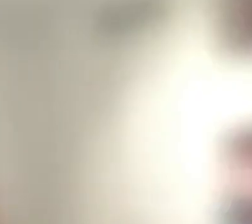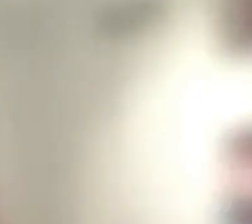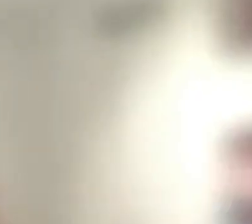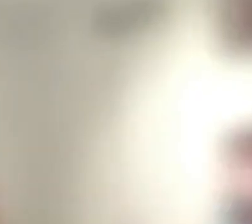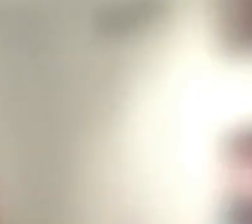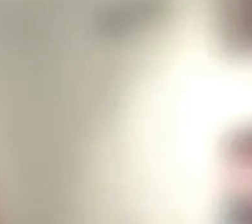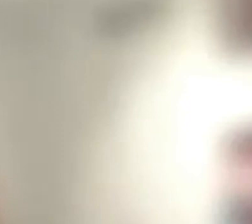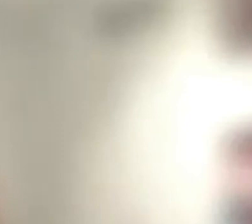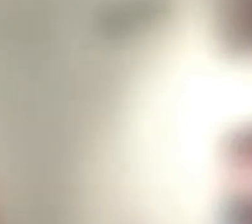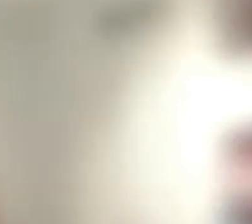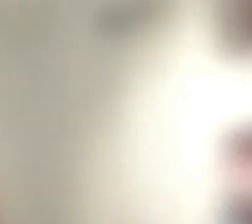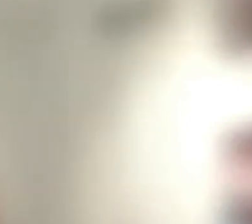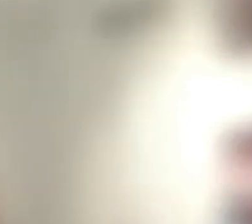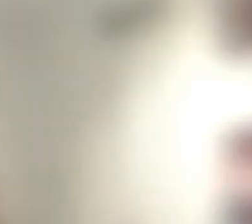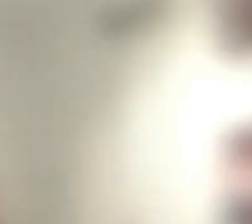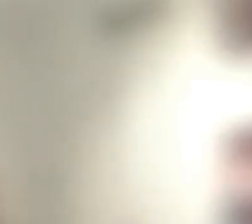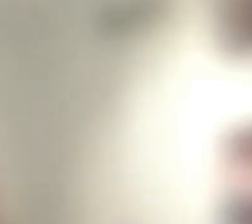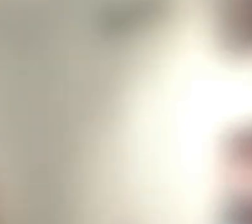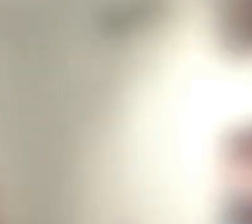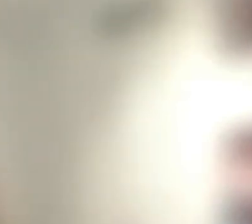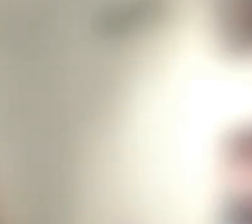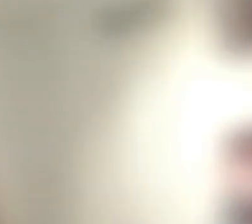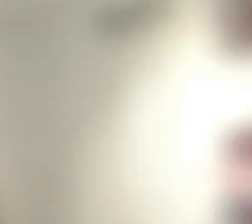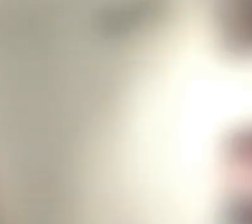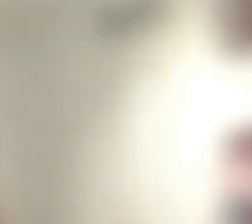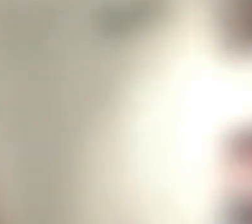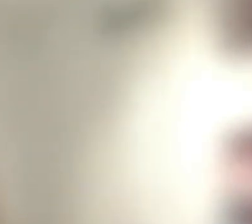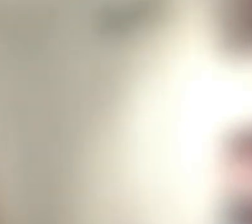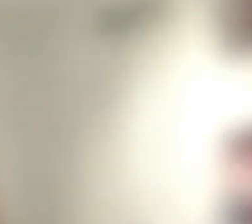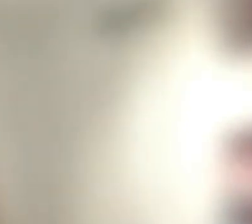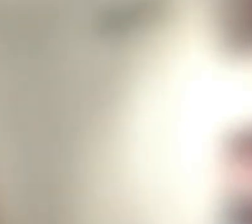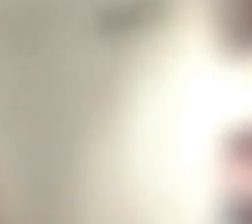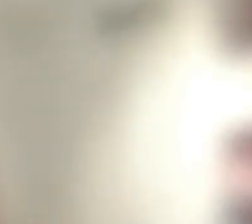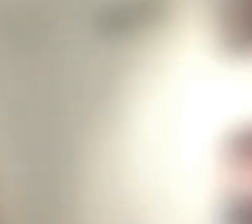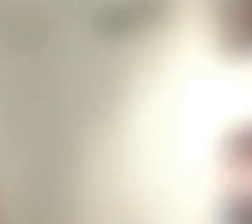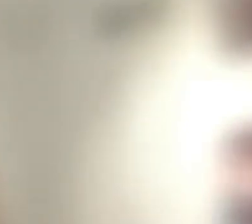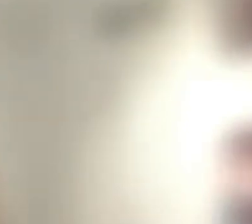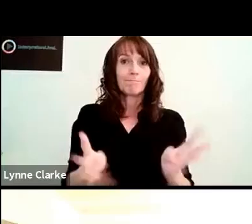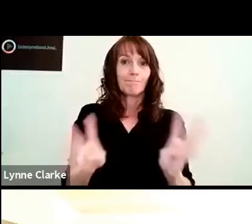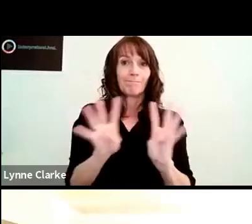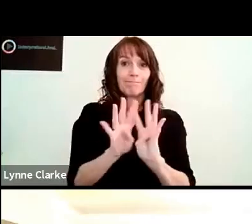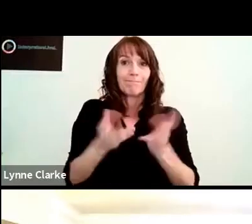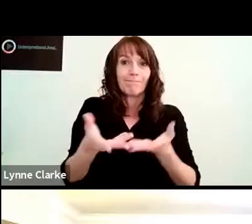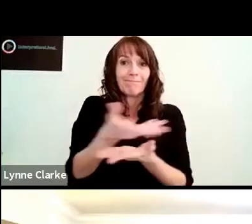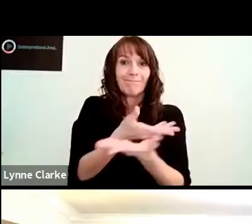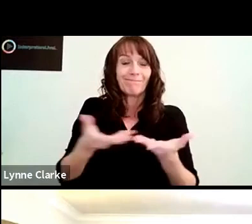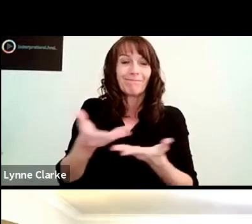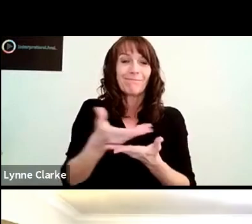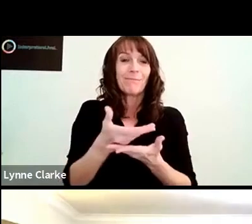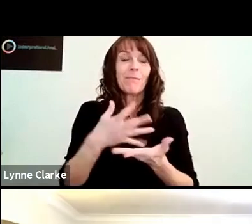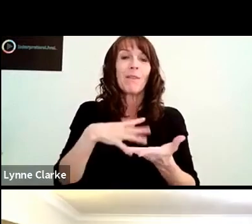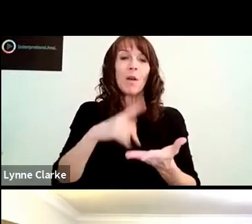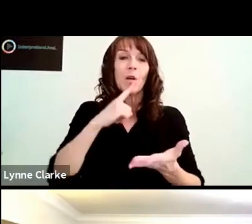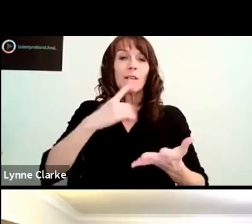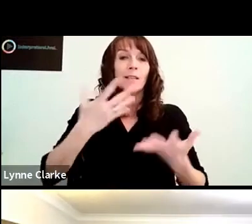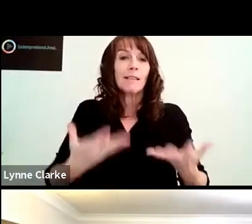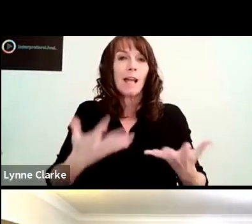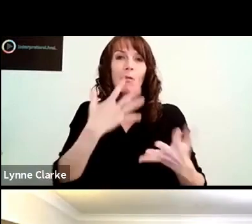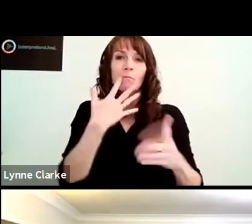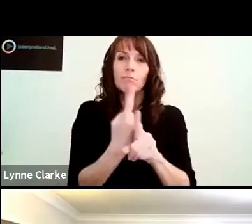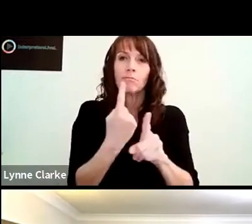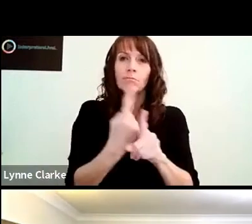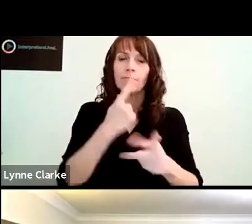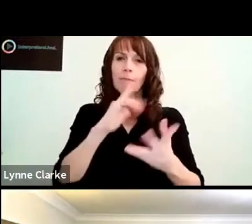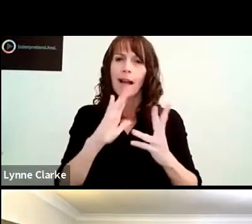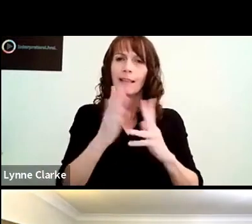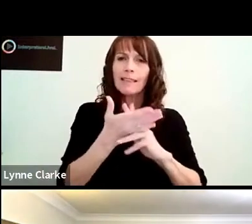Hello, good afternoon, or indeed good evening, or even morning, depending on where in the world you are. Today we're going to be chatting about